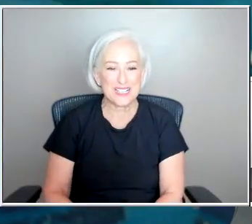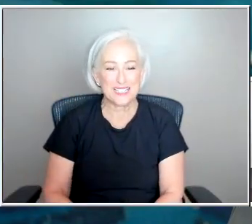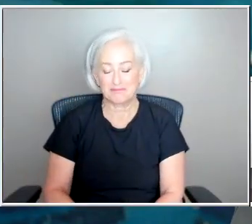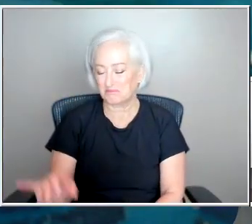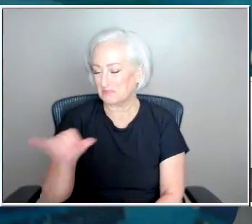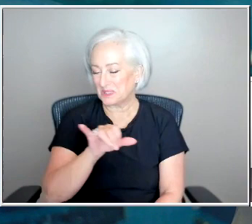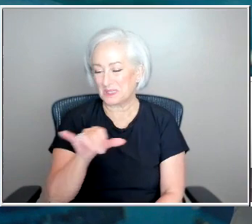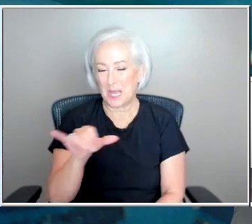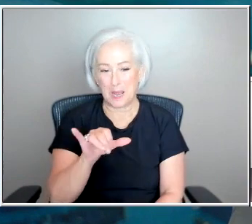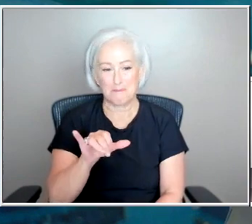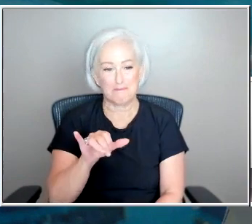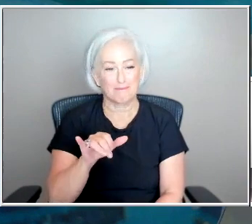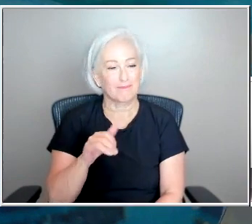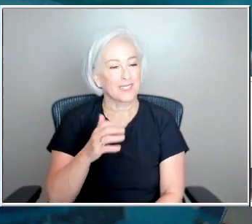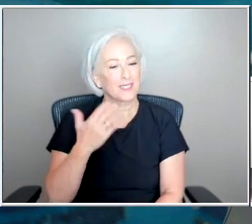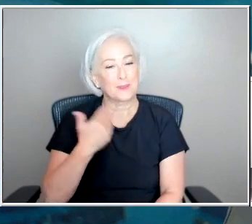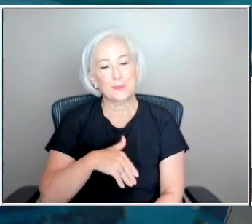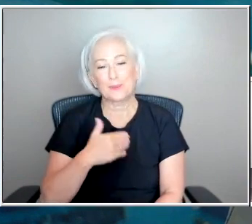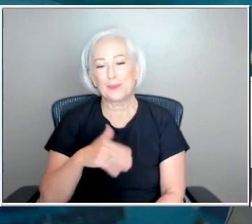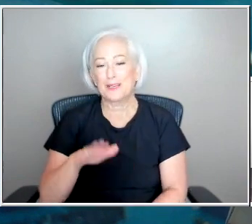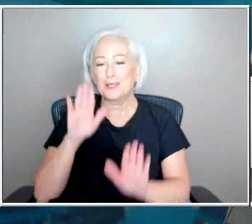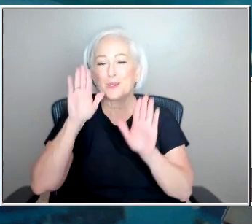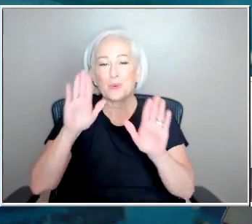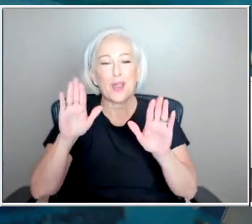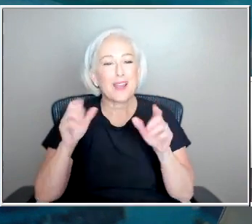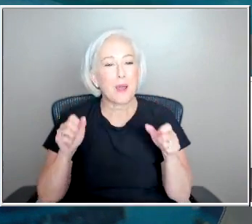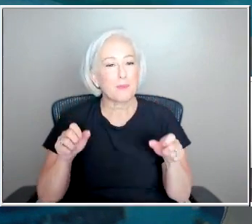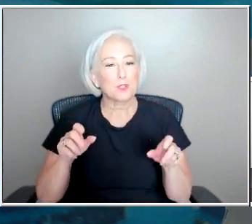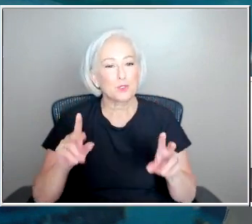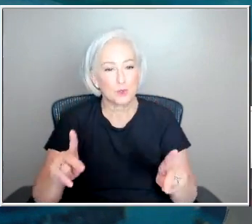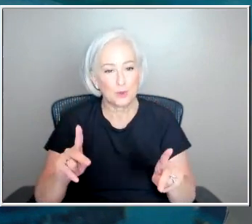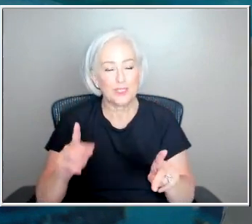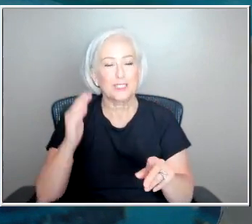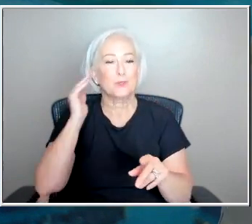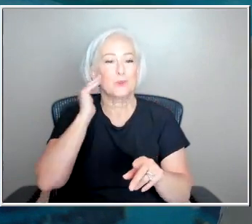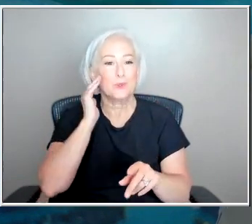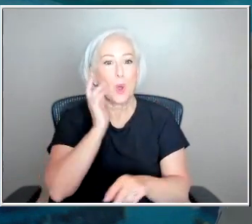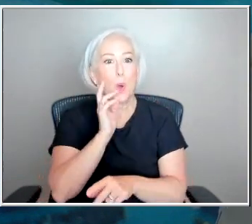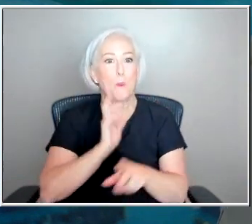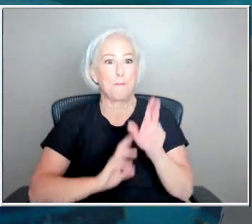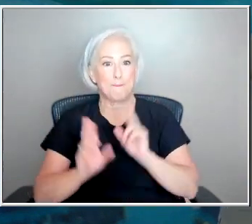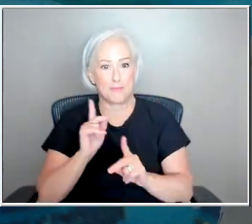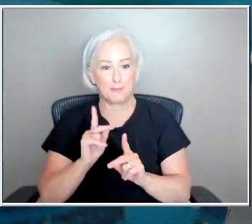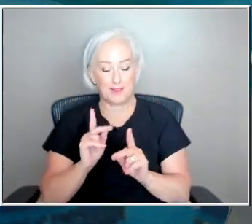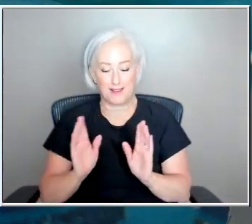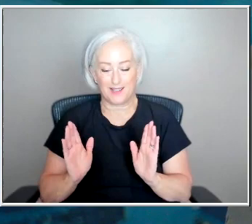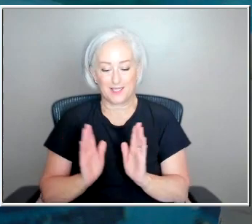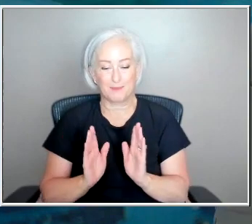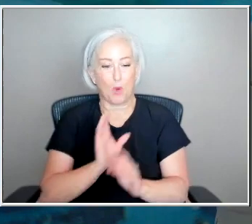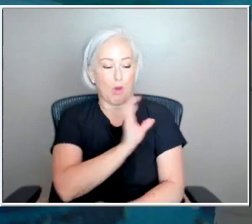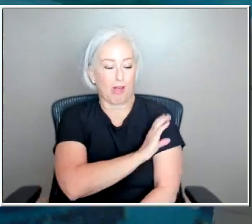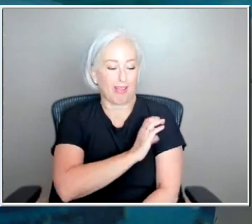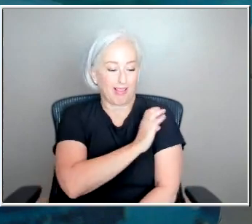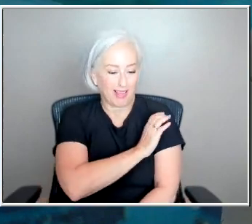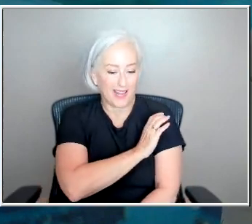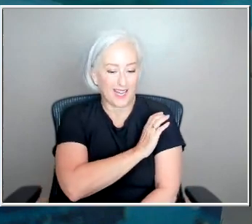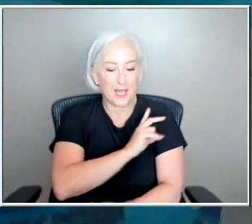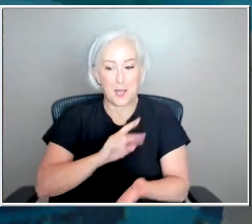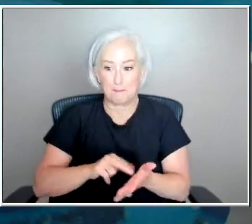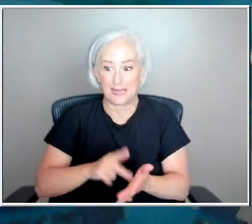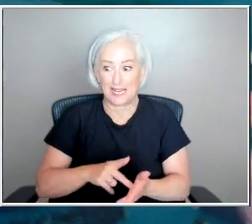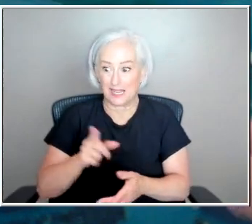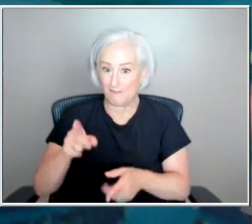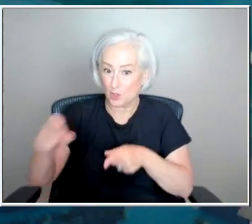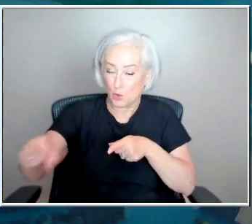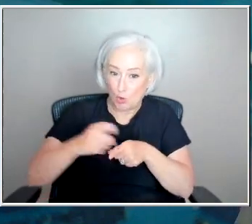a great opportunity to get to know people being a smaller clinic, that like I want them to know that when they call us, we know who they are, we're willing to help,